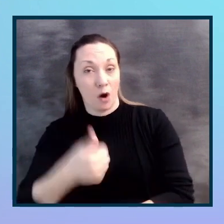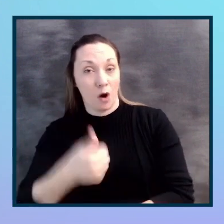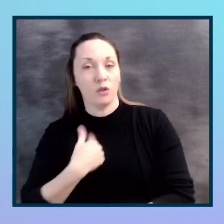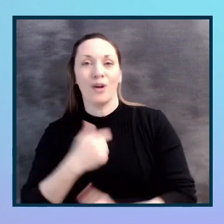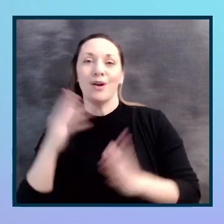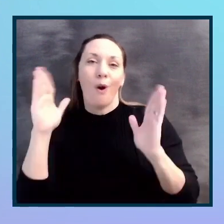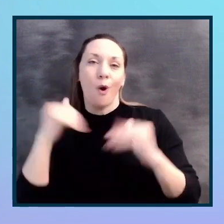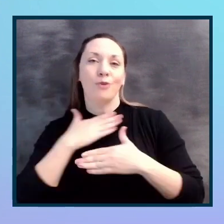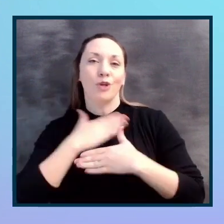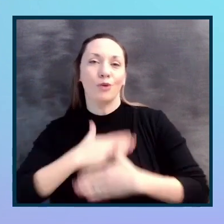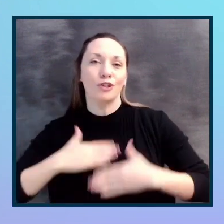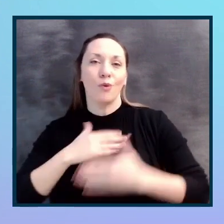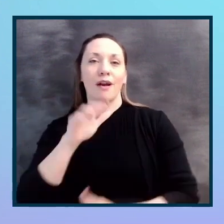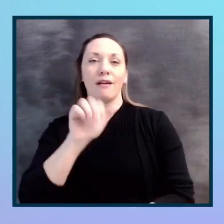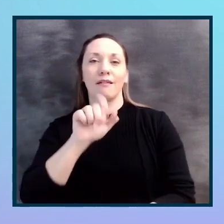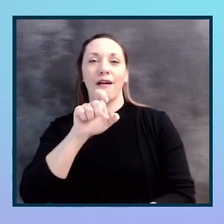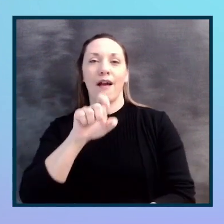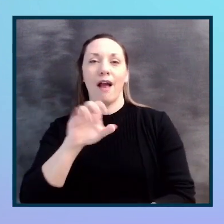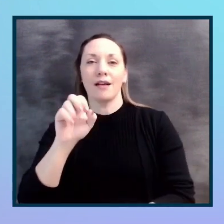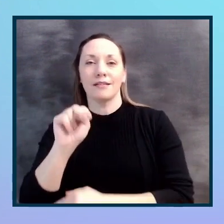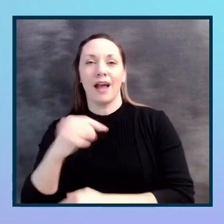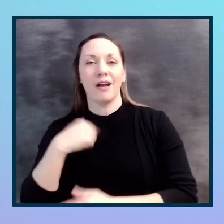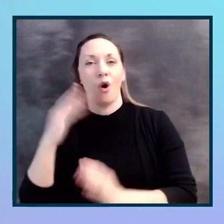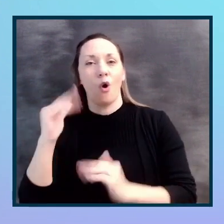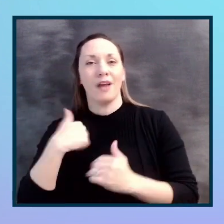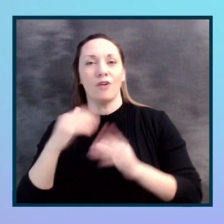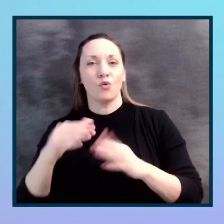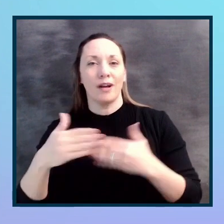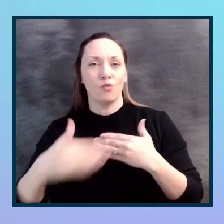enjoying AxeCon, and I hope everyone has a great rest of your day.